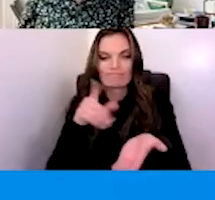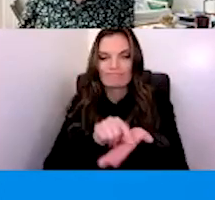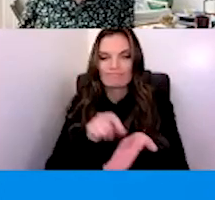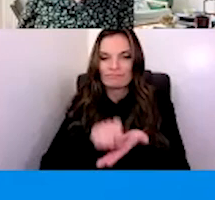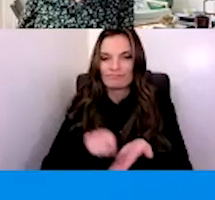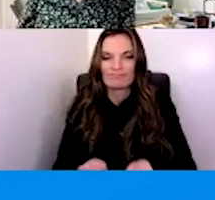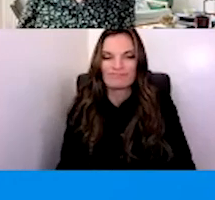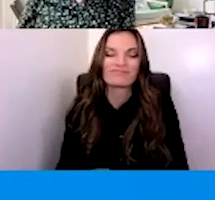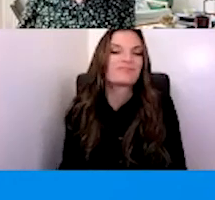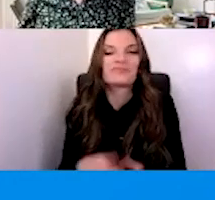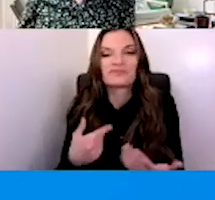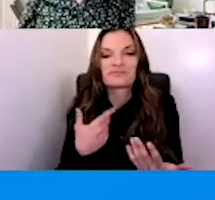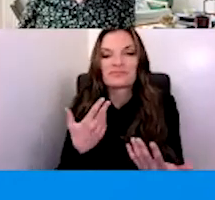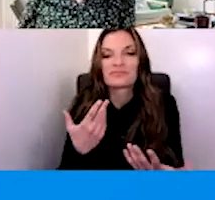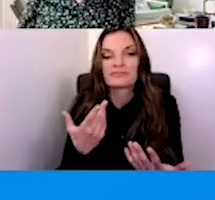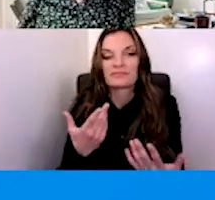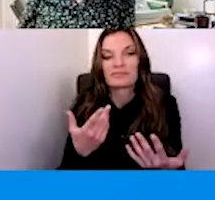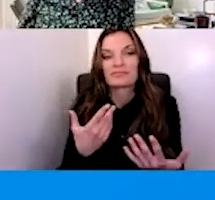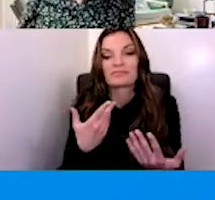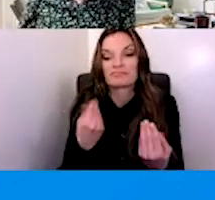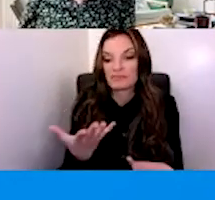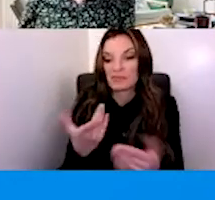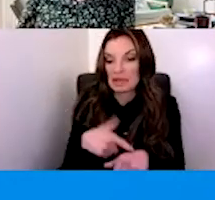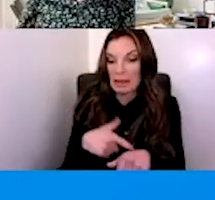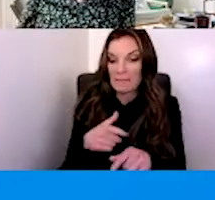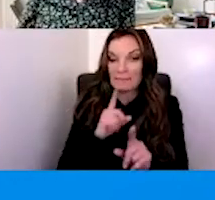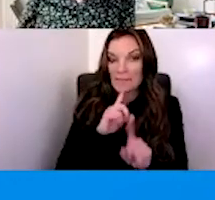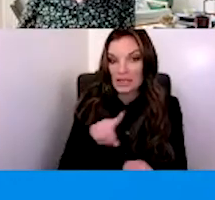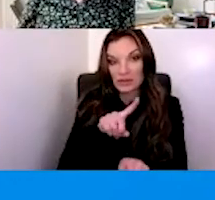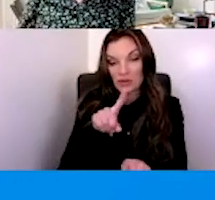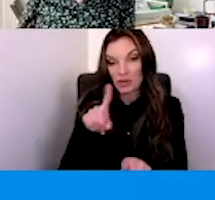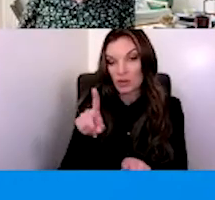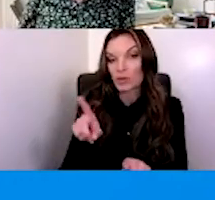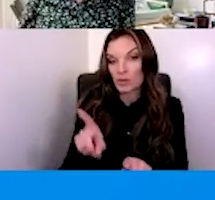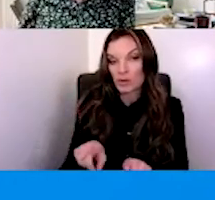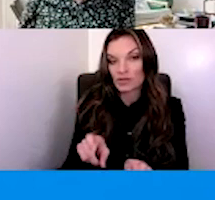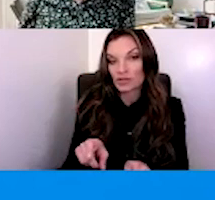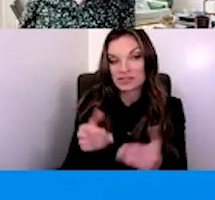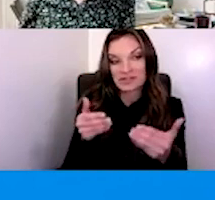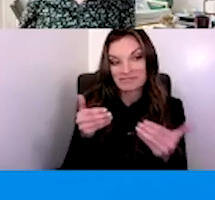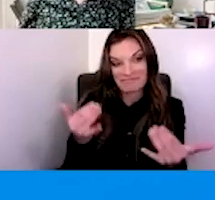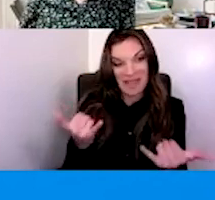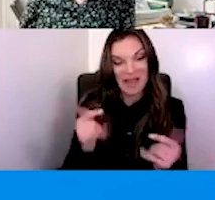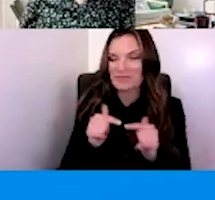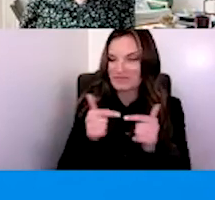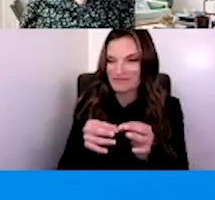Google Scholar, but I did want to make sure that we had a few minutes for questions, and I'm happy to take those now.